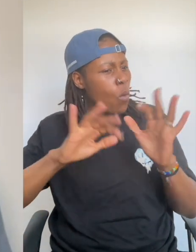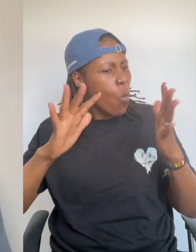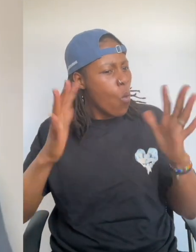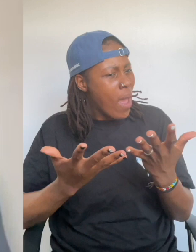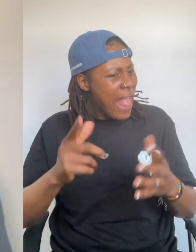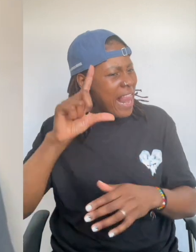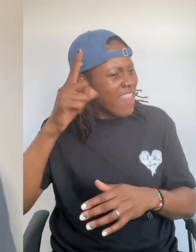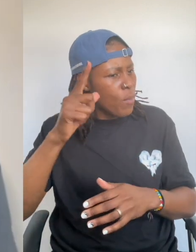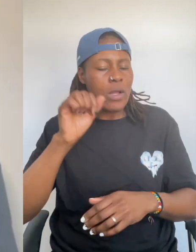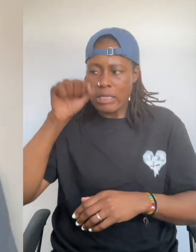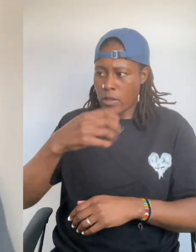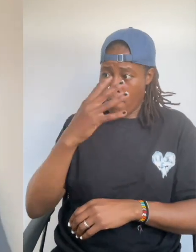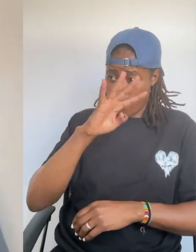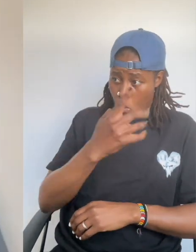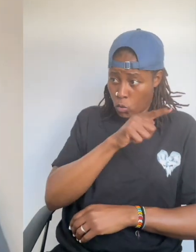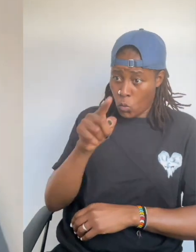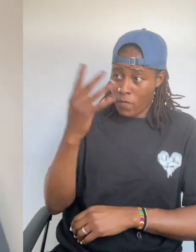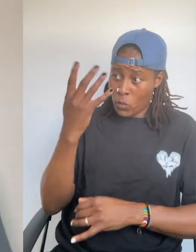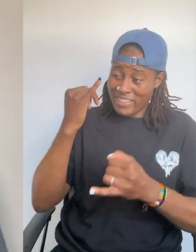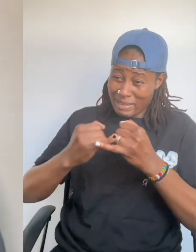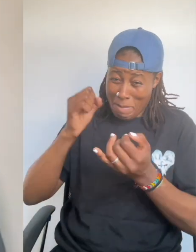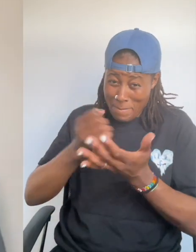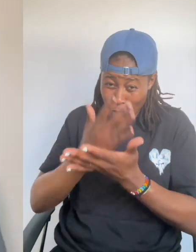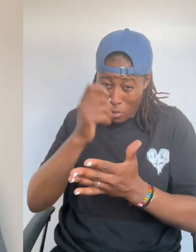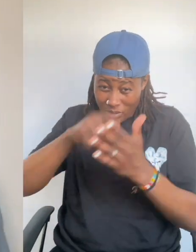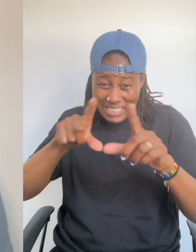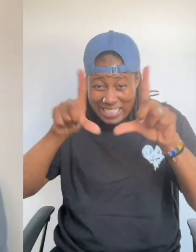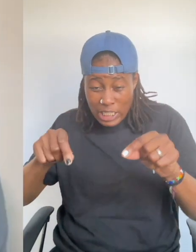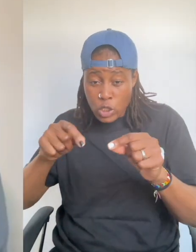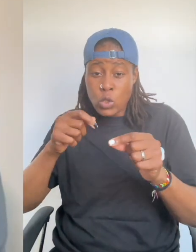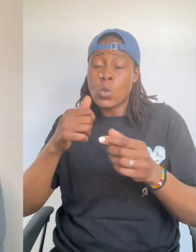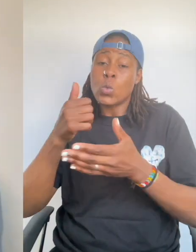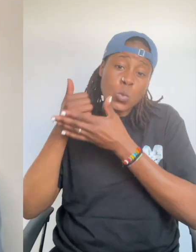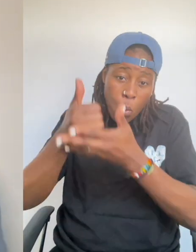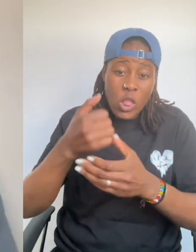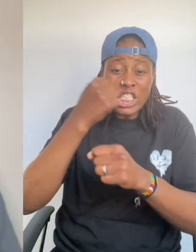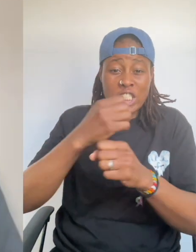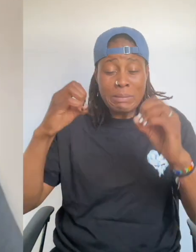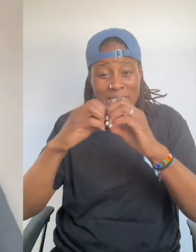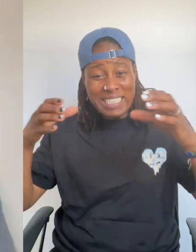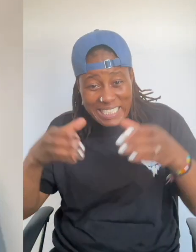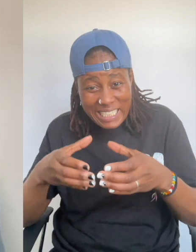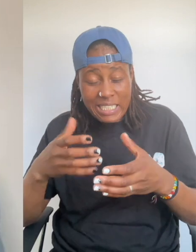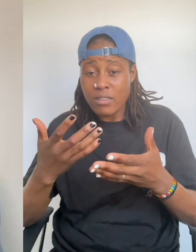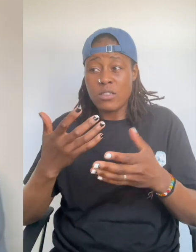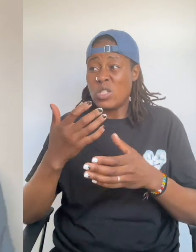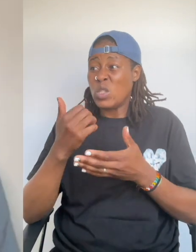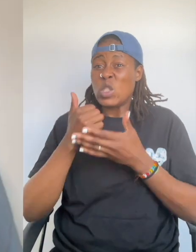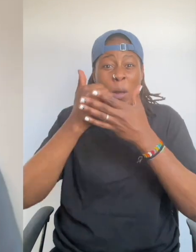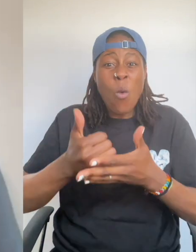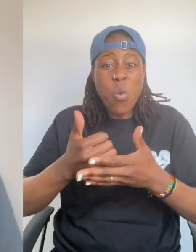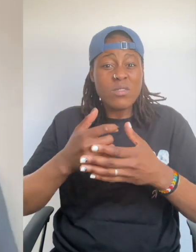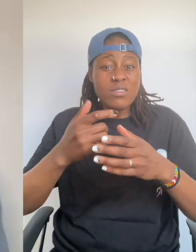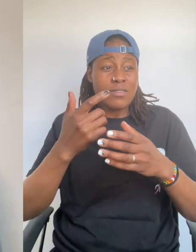Yeah, Yeah, 4th to the 14th of September. Make sure you lot get your tickets. Come support the GB squad. Support whoever